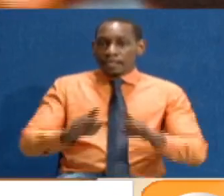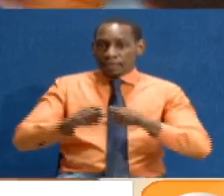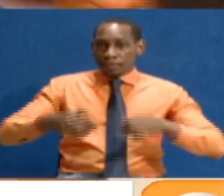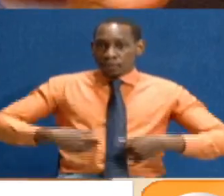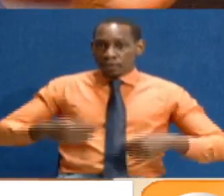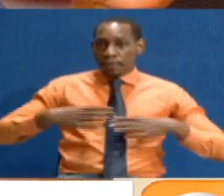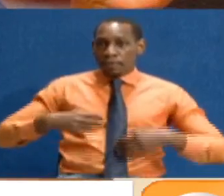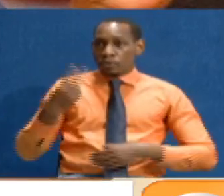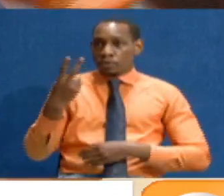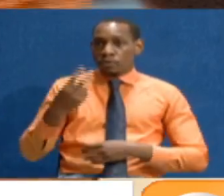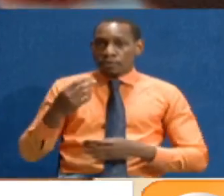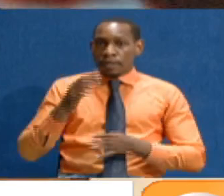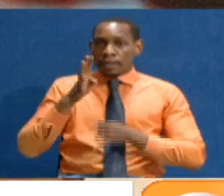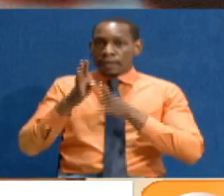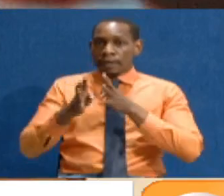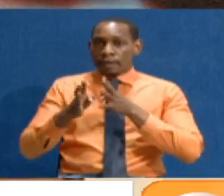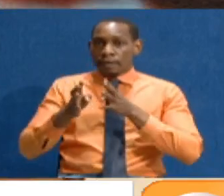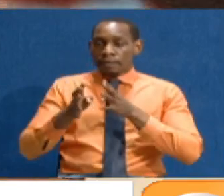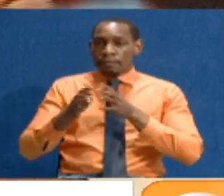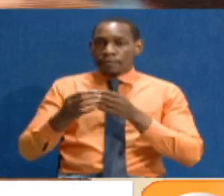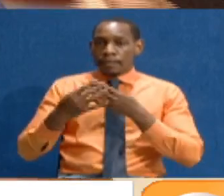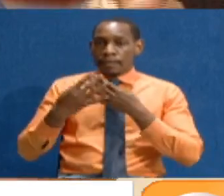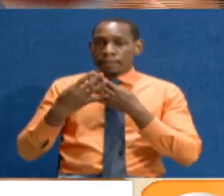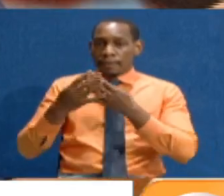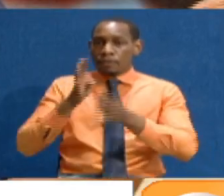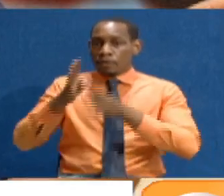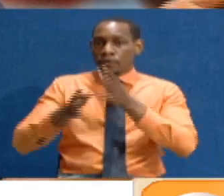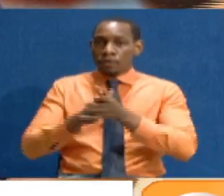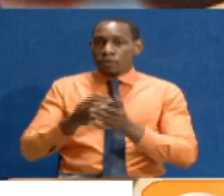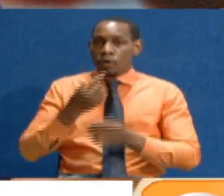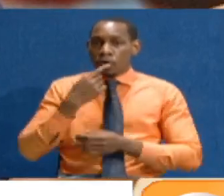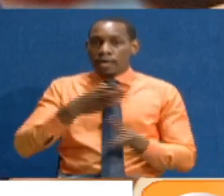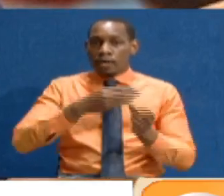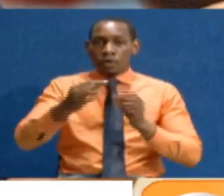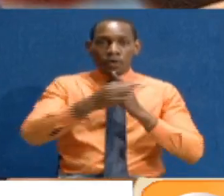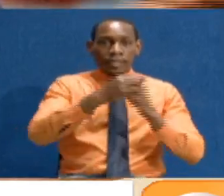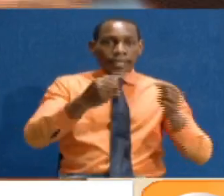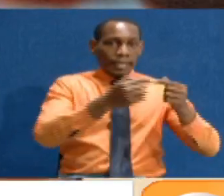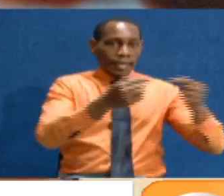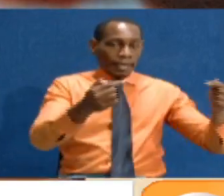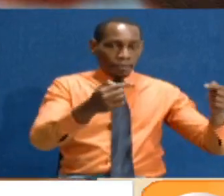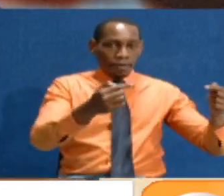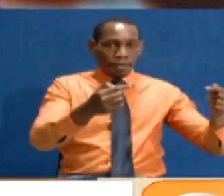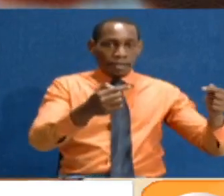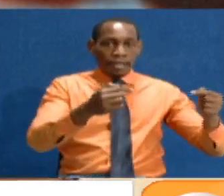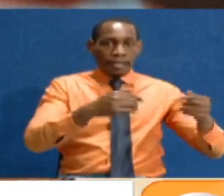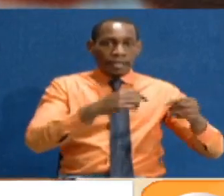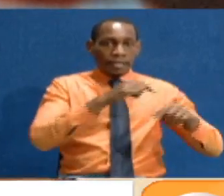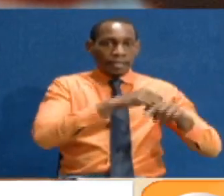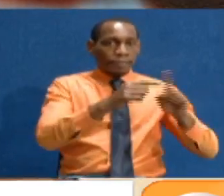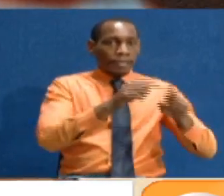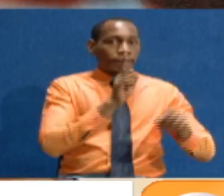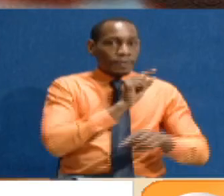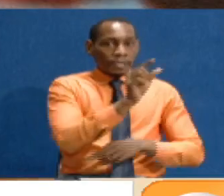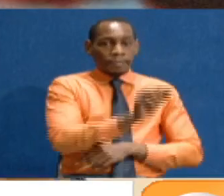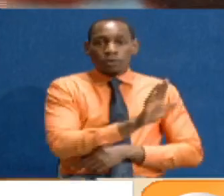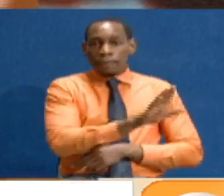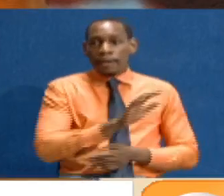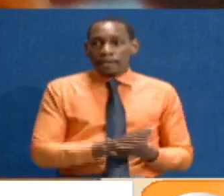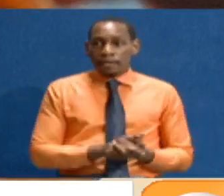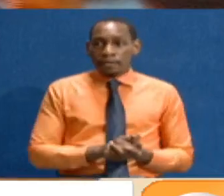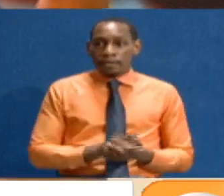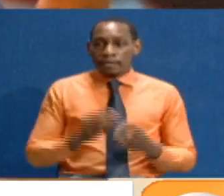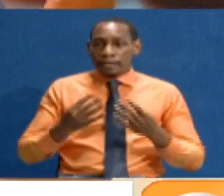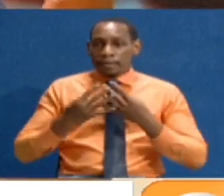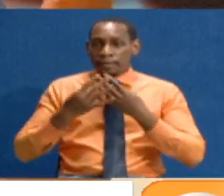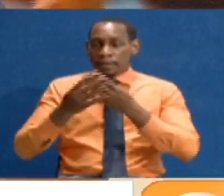We had two young people in committee who had been told by someone to go kill someone, a rival. And after killing that person, they